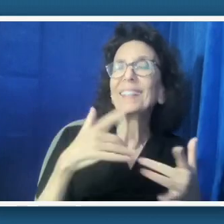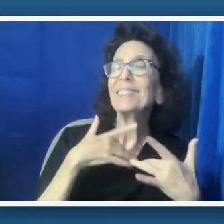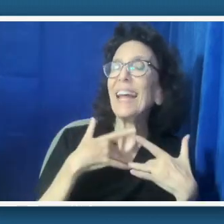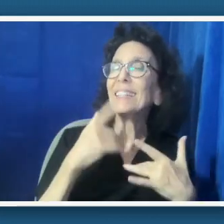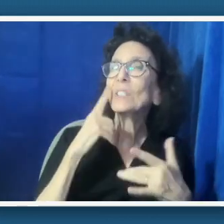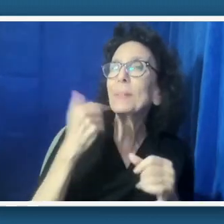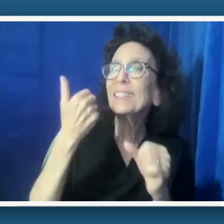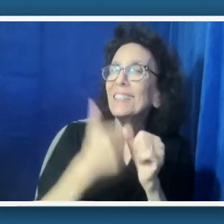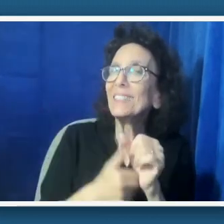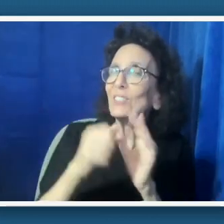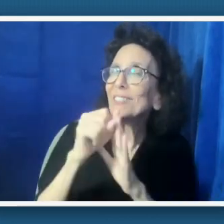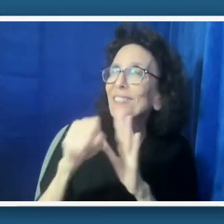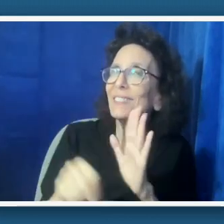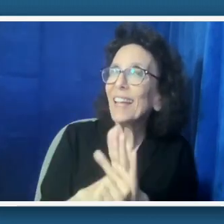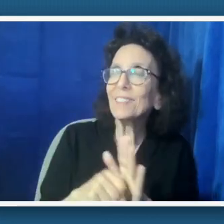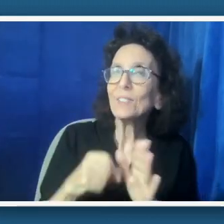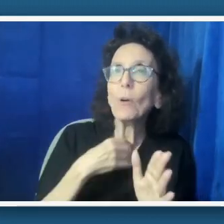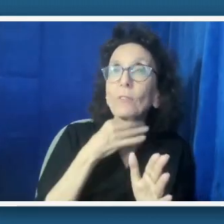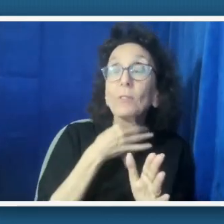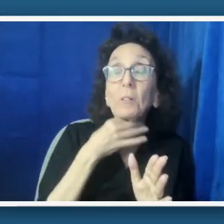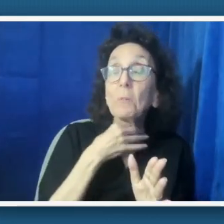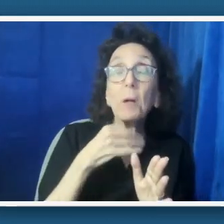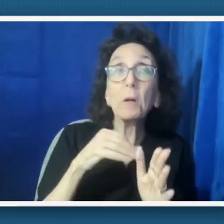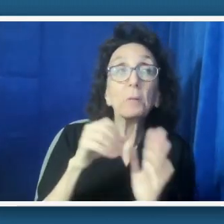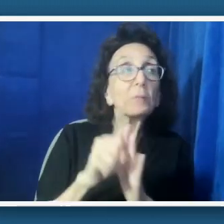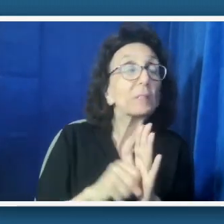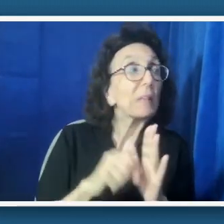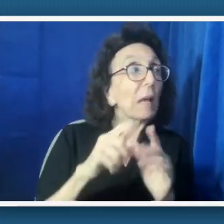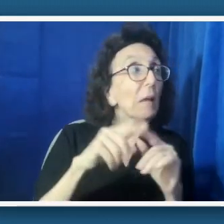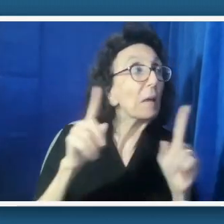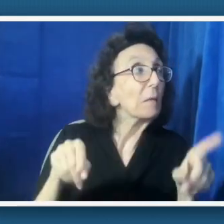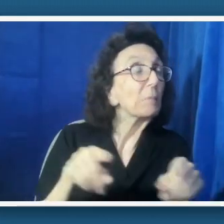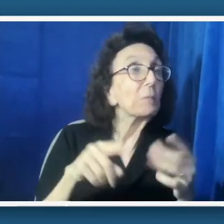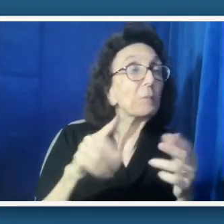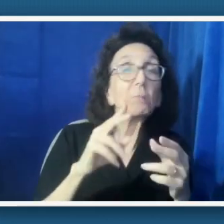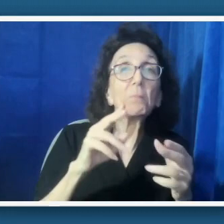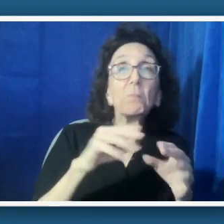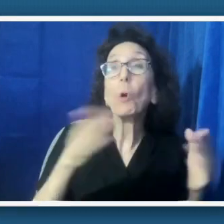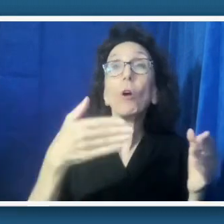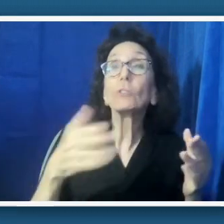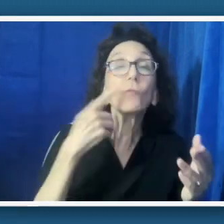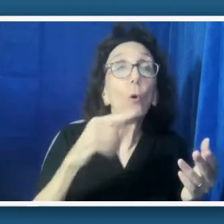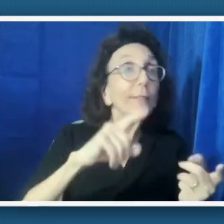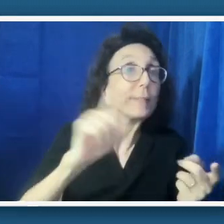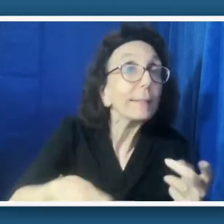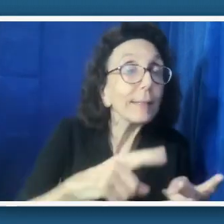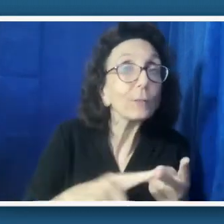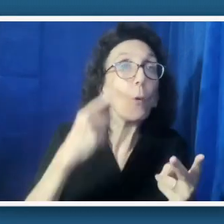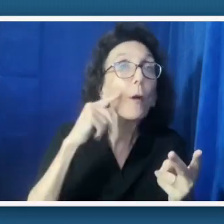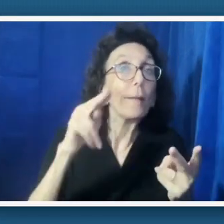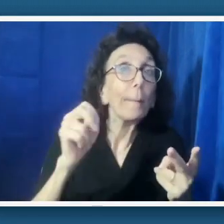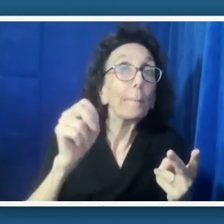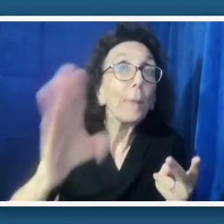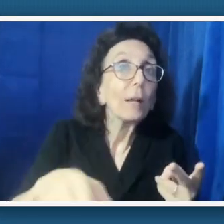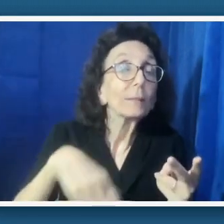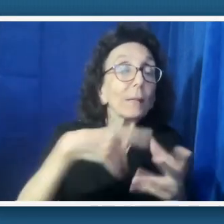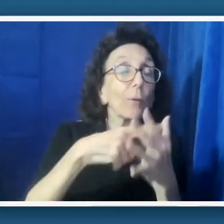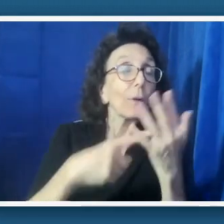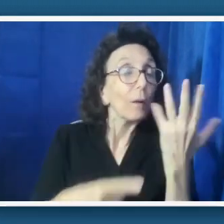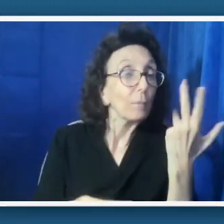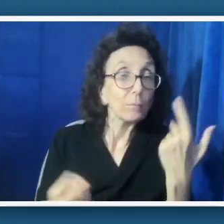if you're interested in, say, murals in Texas or murals in Nebraska, there are a number of textbooks